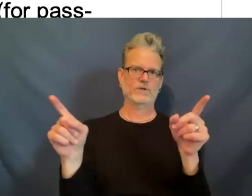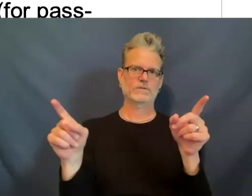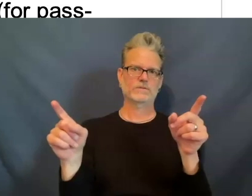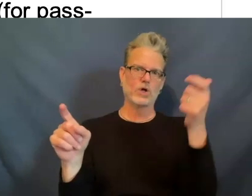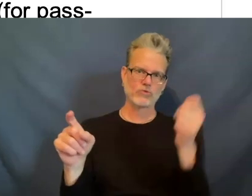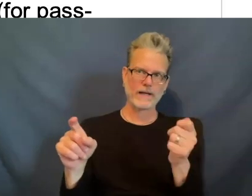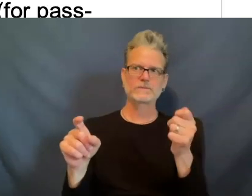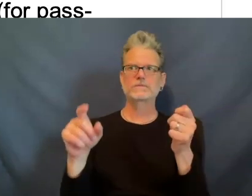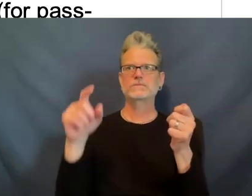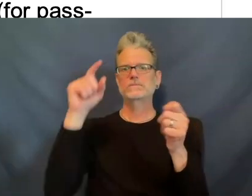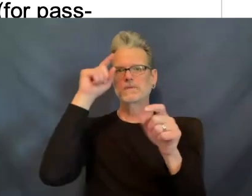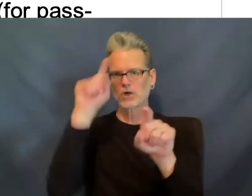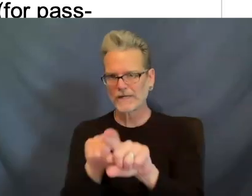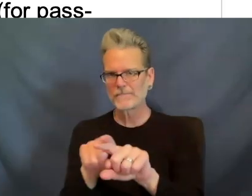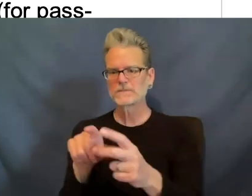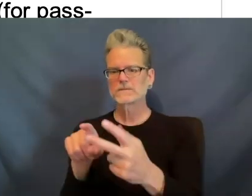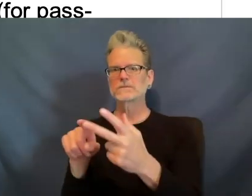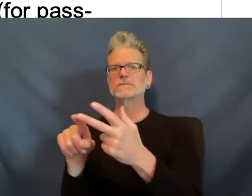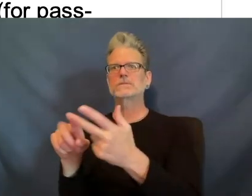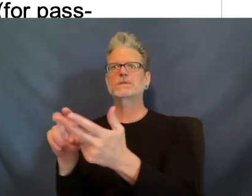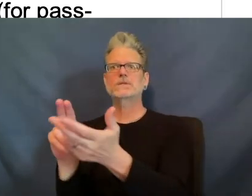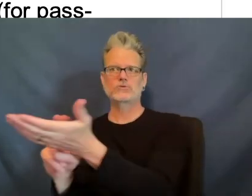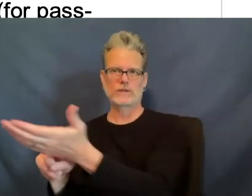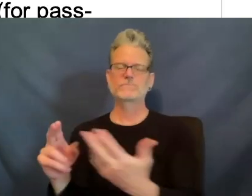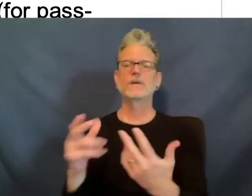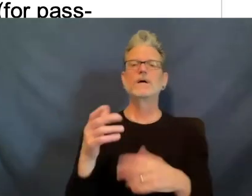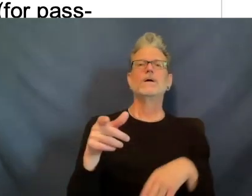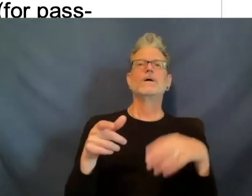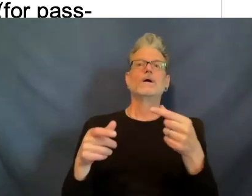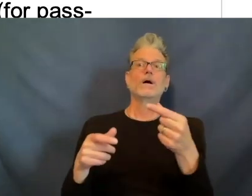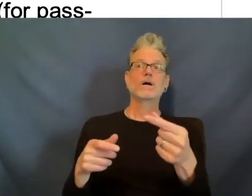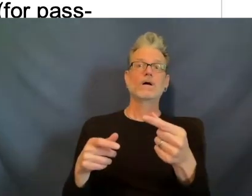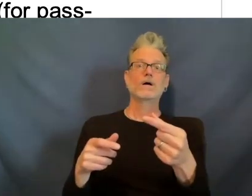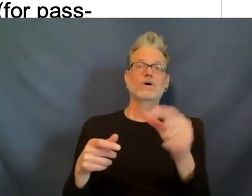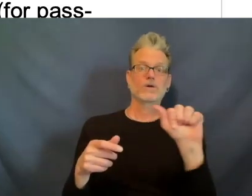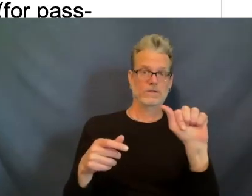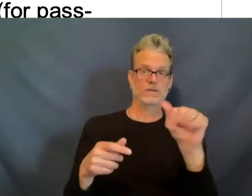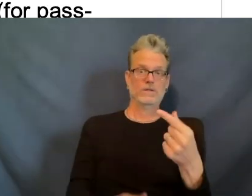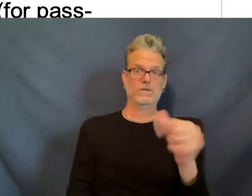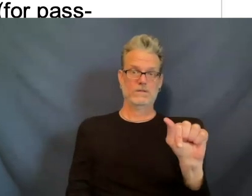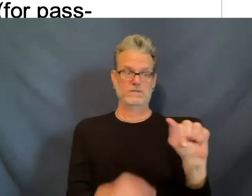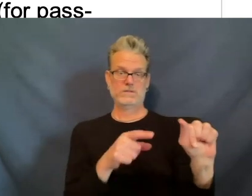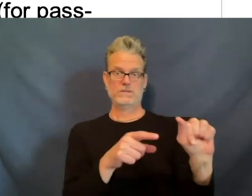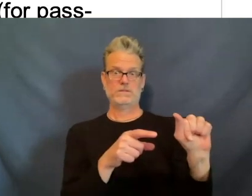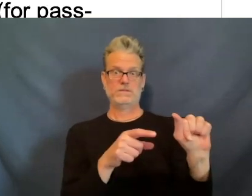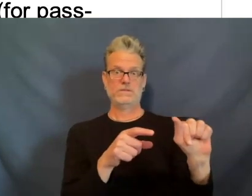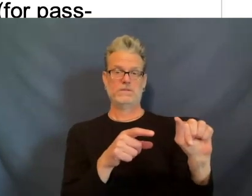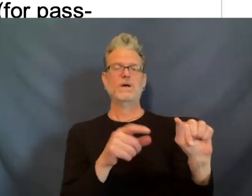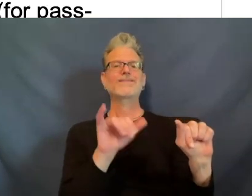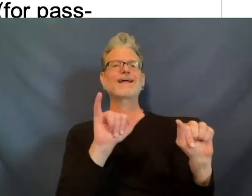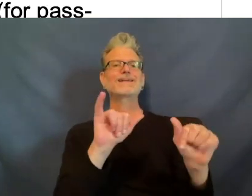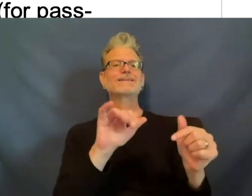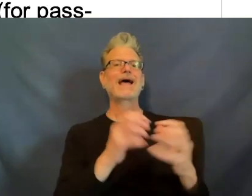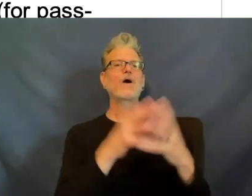and contracts. For grants and cooperative agreements, the basic distinction is the amount of Forest Service